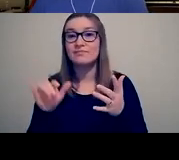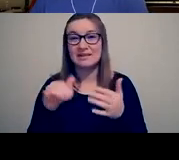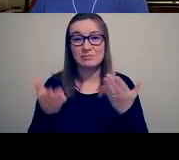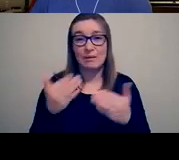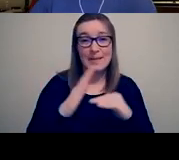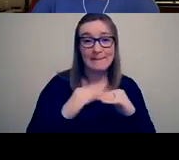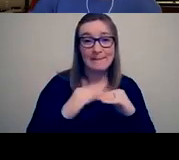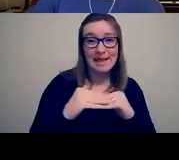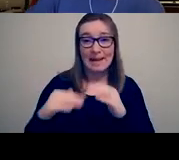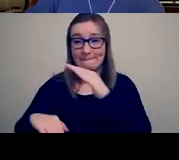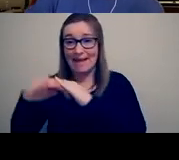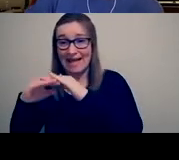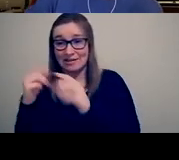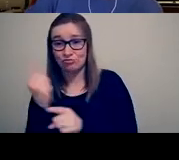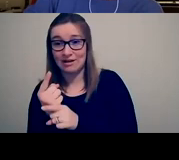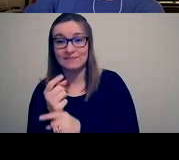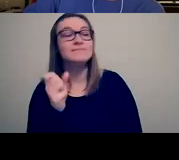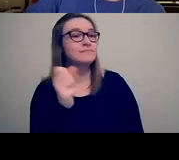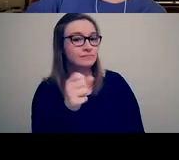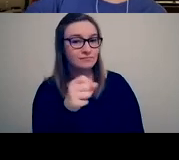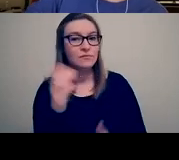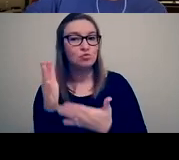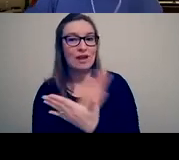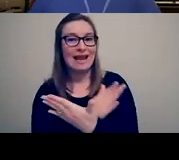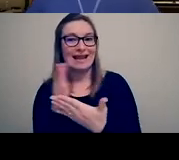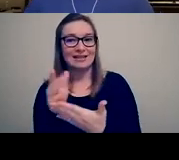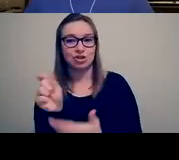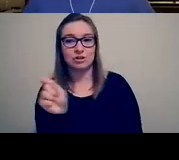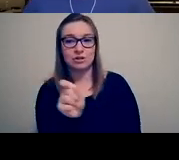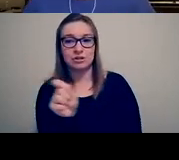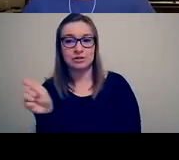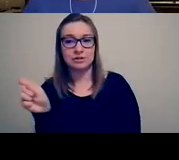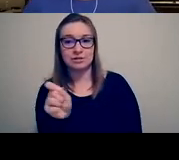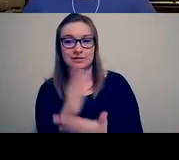right? That's correct. Yep. It's a range slider. So